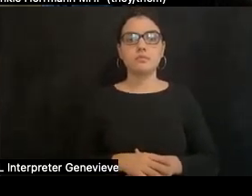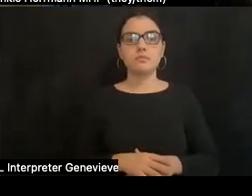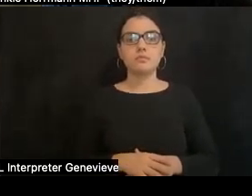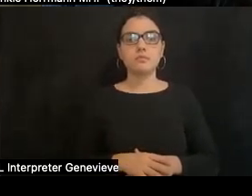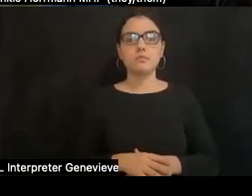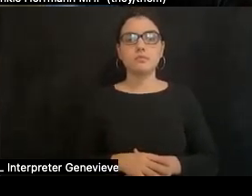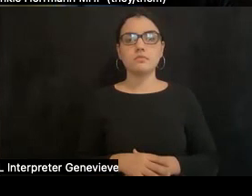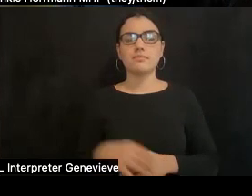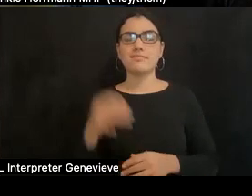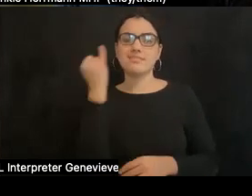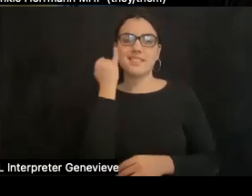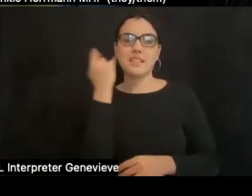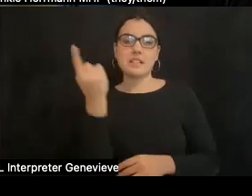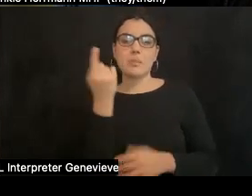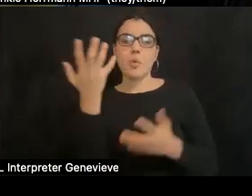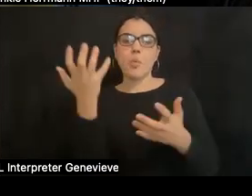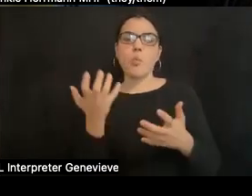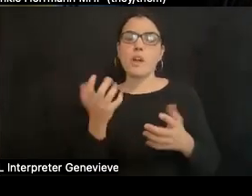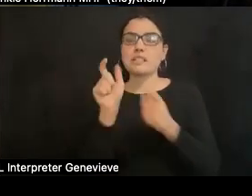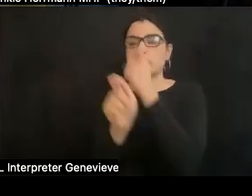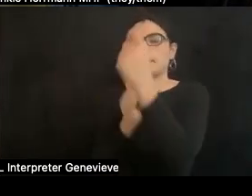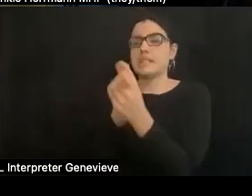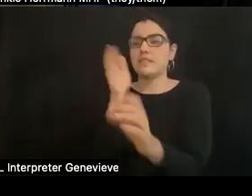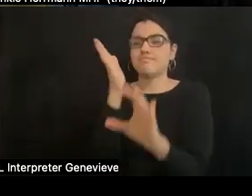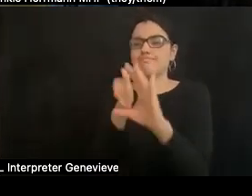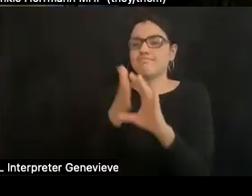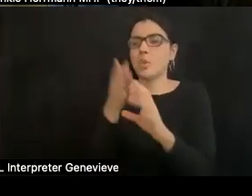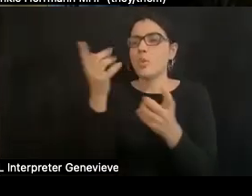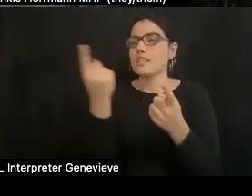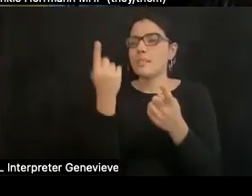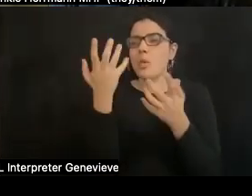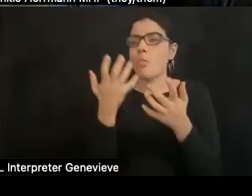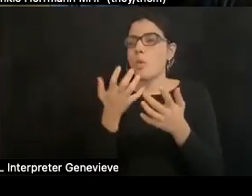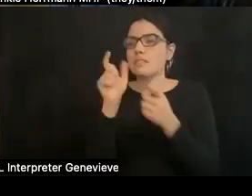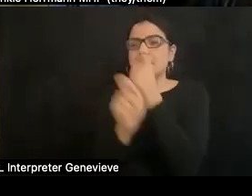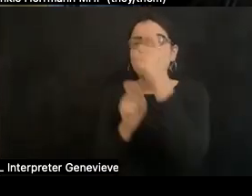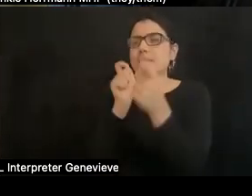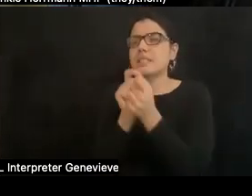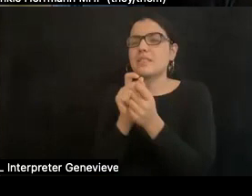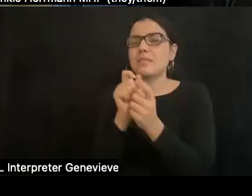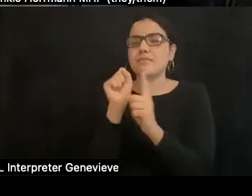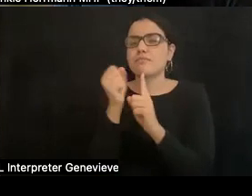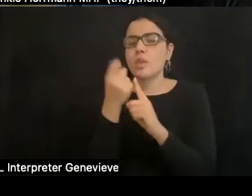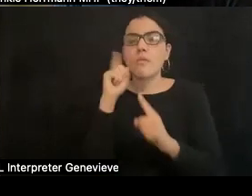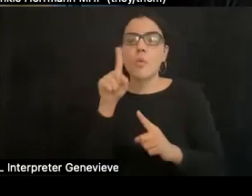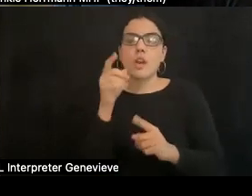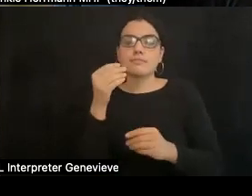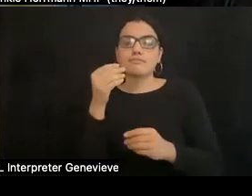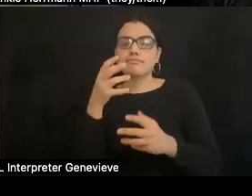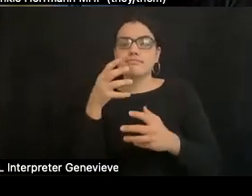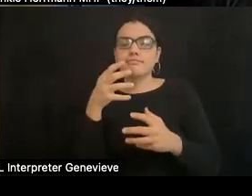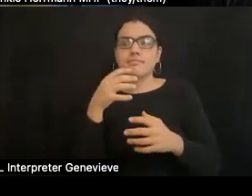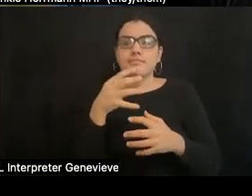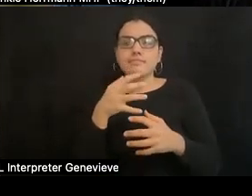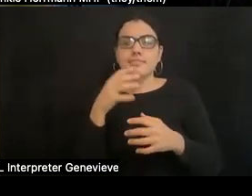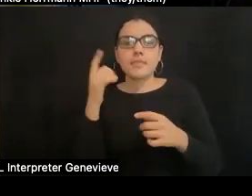I don't know, like a really particular psychiatric, like if somebody wants like assistance with dealing with anorexia, and